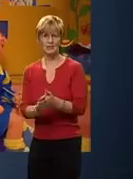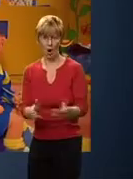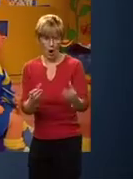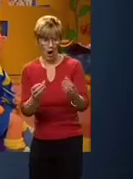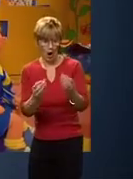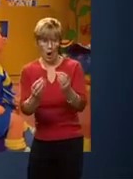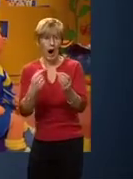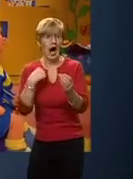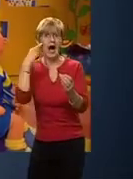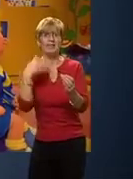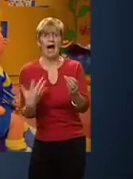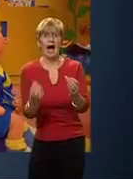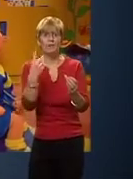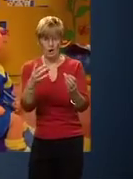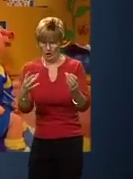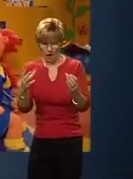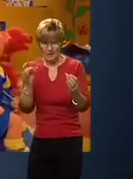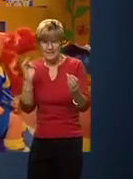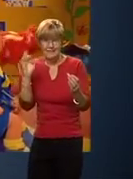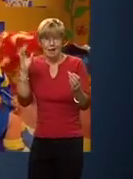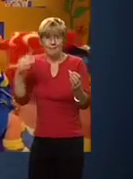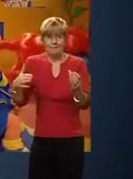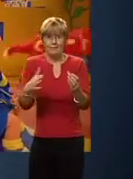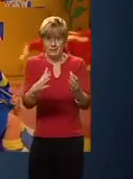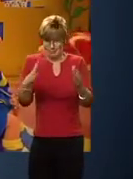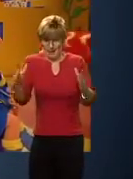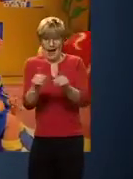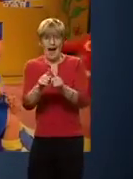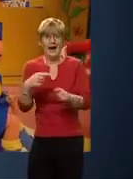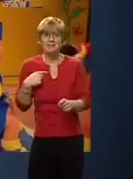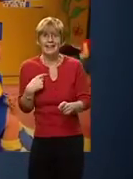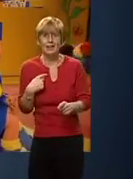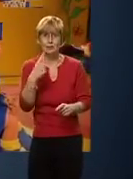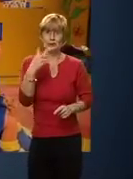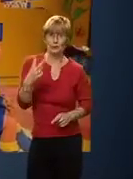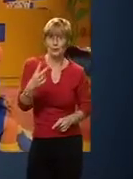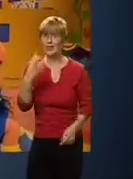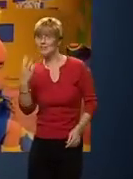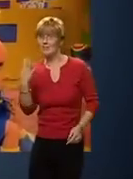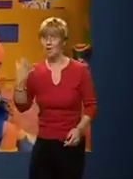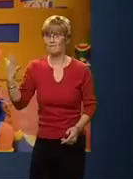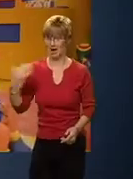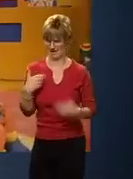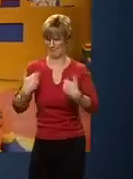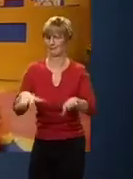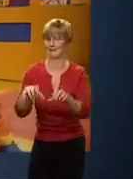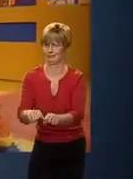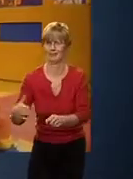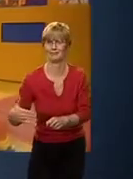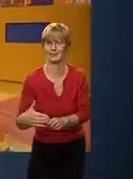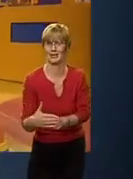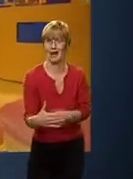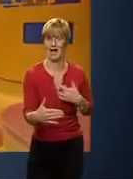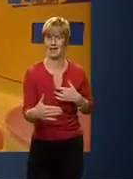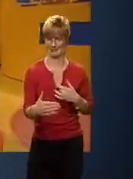Whoa! I've got one! It's a big silverfish, nearly as big as me! One, two, three, four, five. Once I